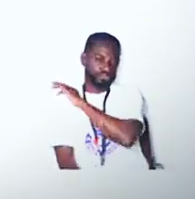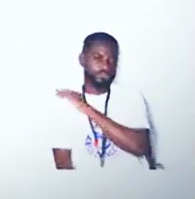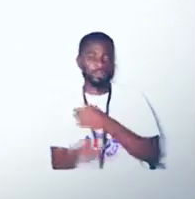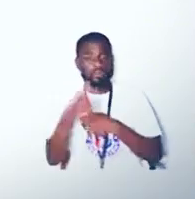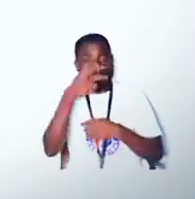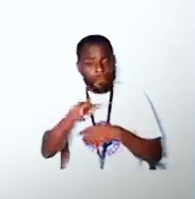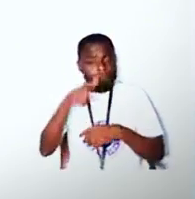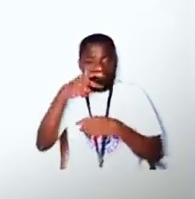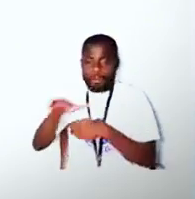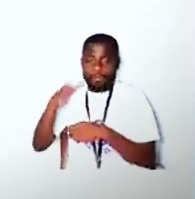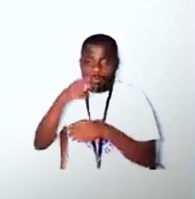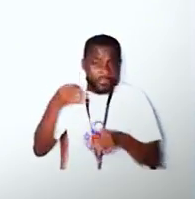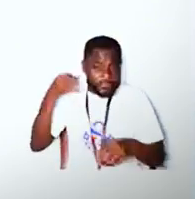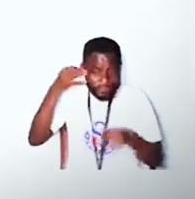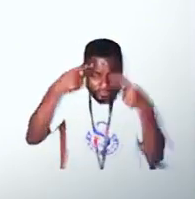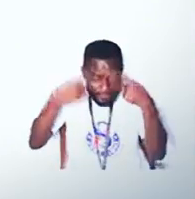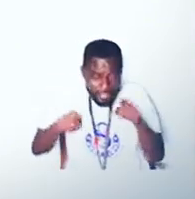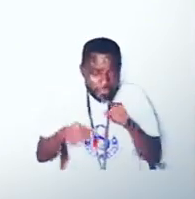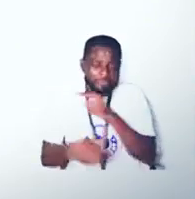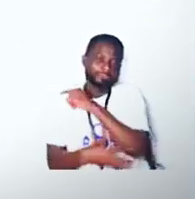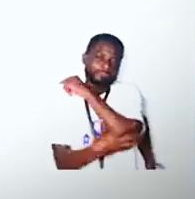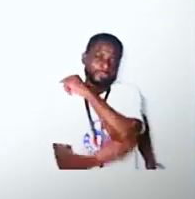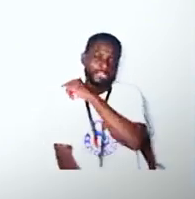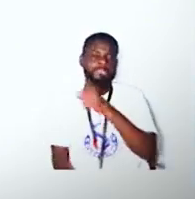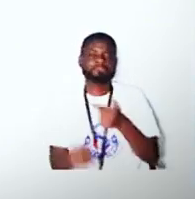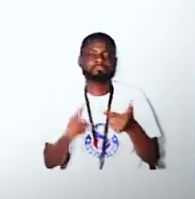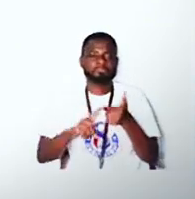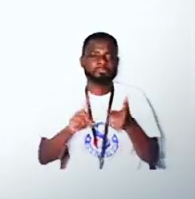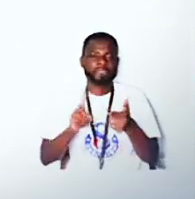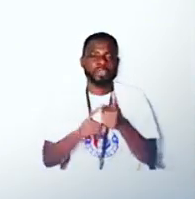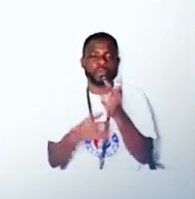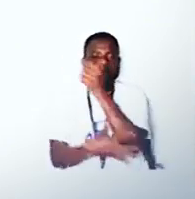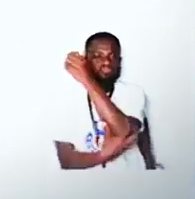Poverty, lack of development,